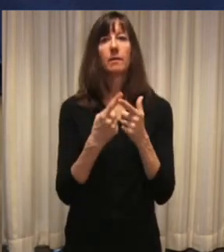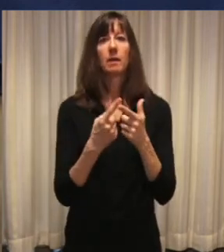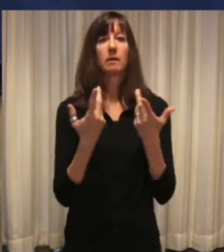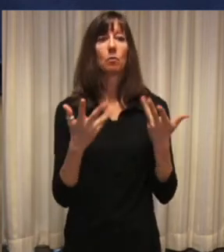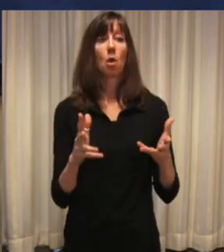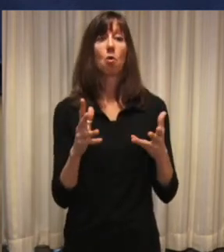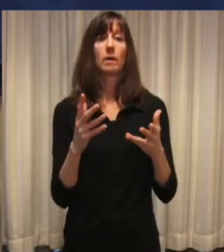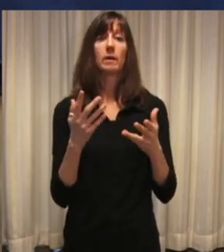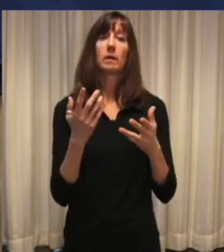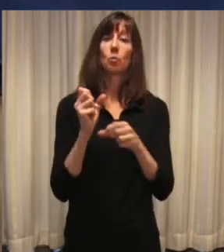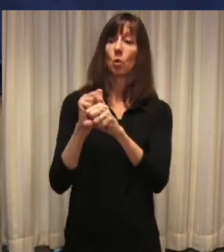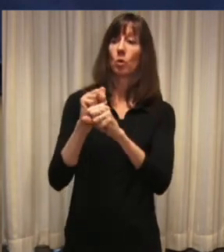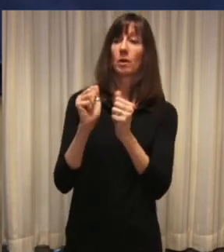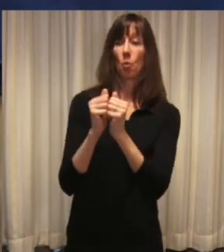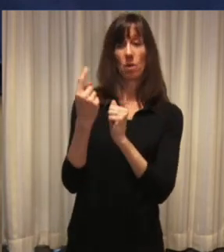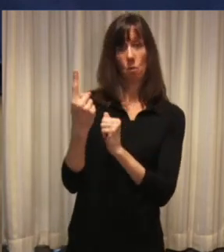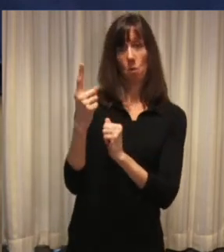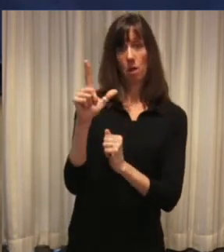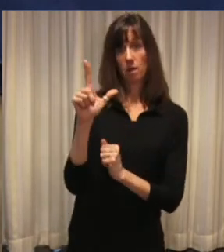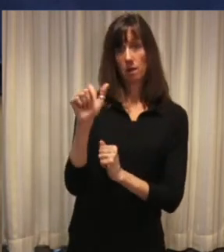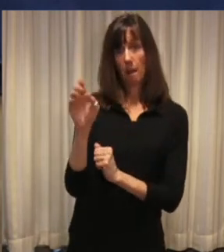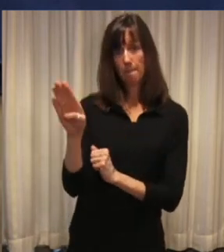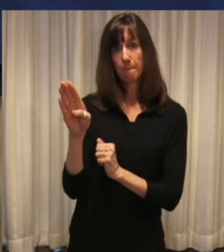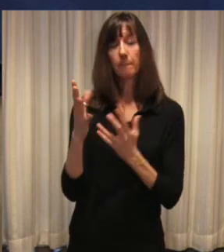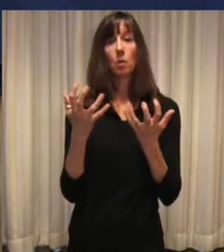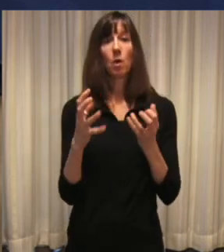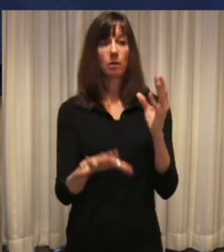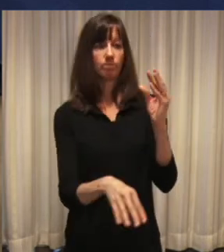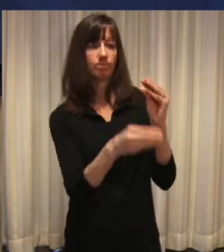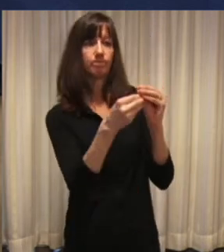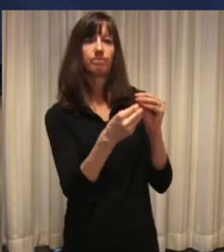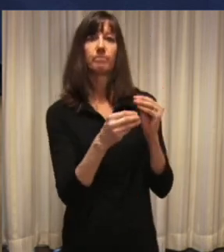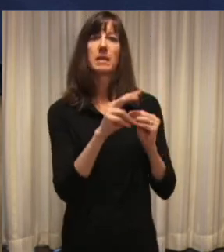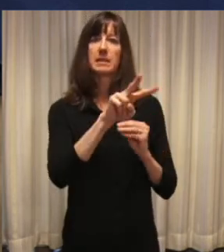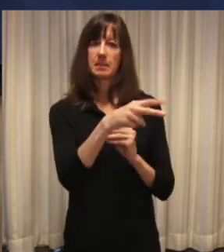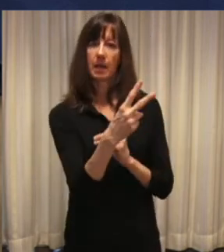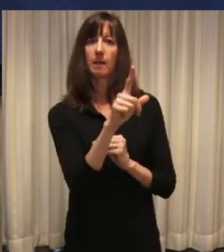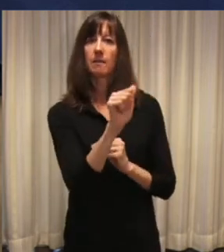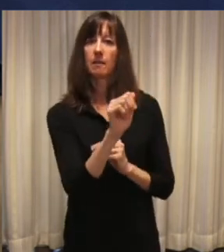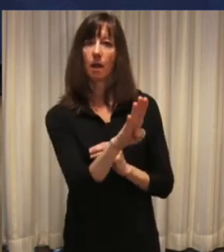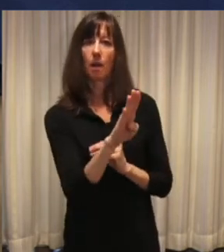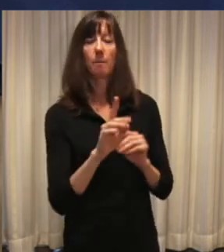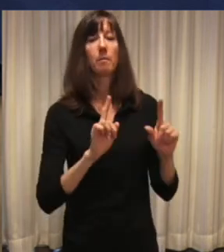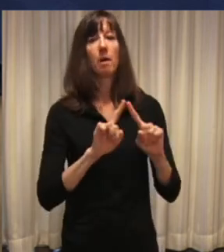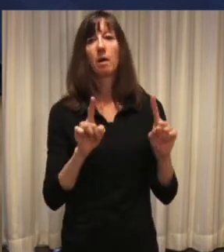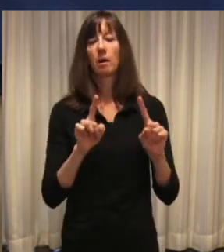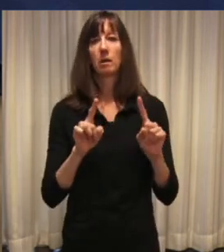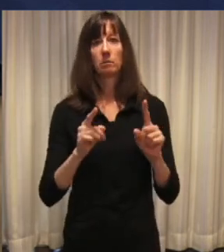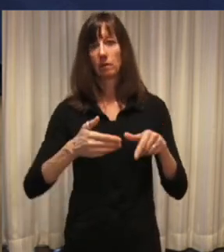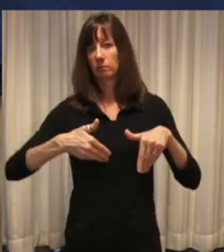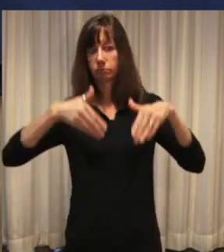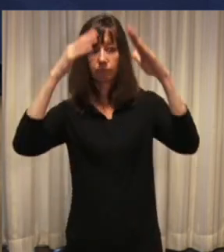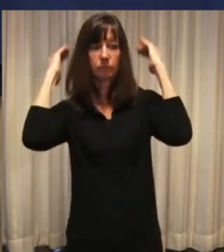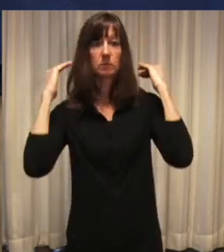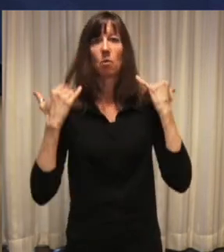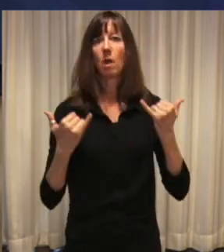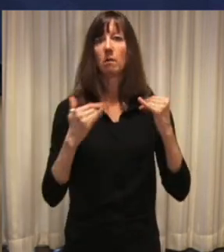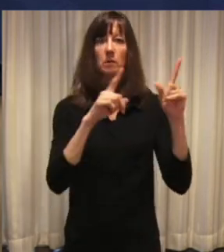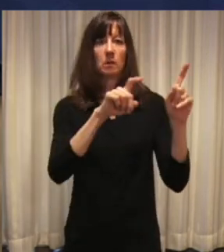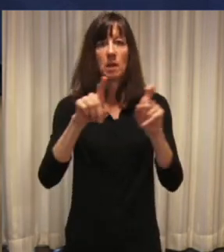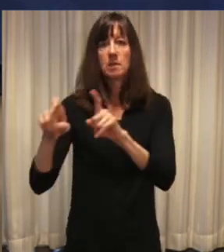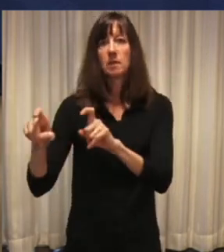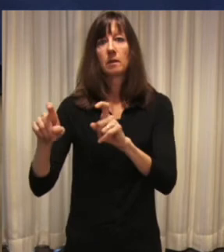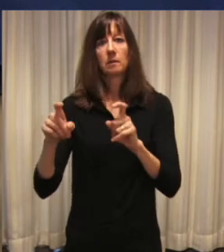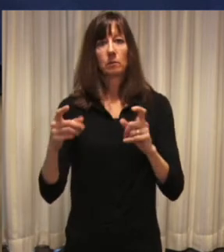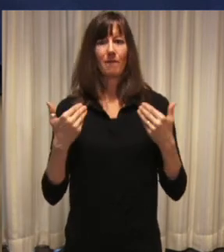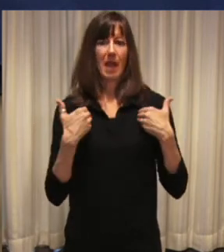lab into that to try to relieve some of that burden. But we've just had so many tests, not just here, but around the whole state and country, that all